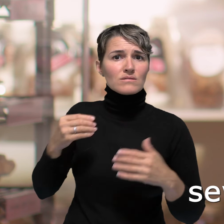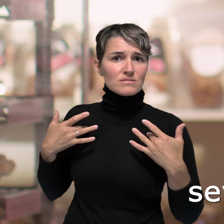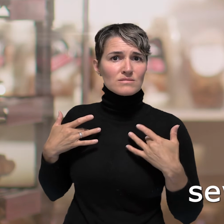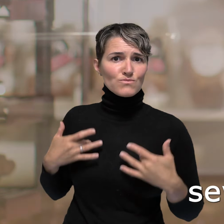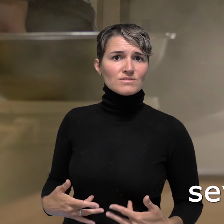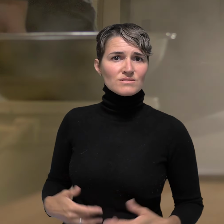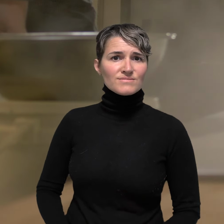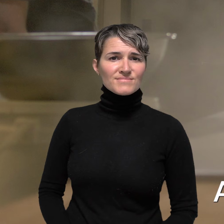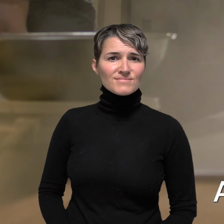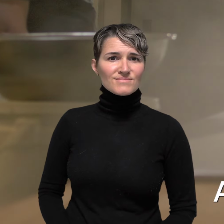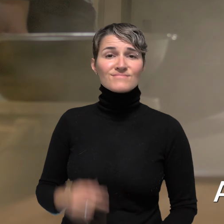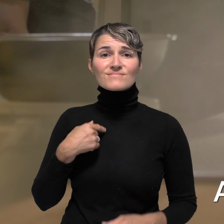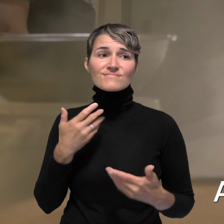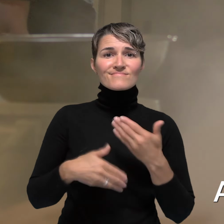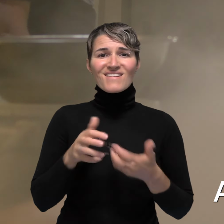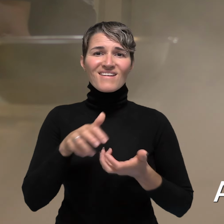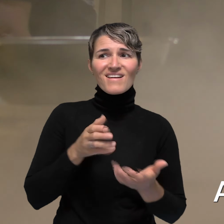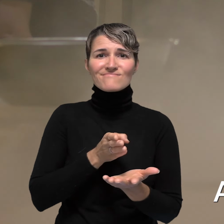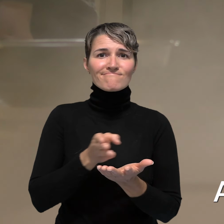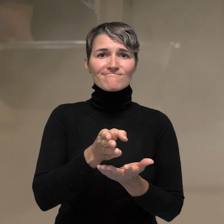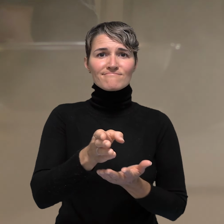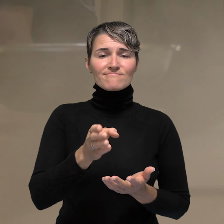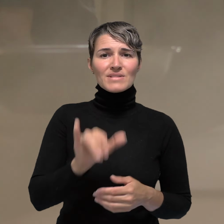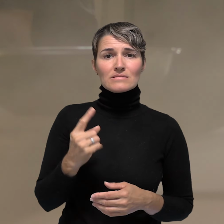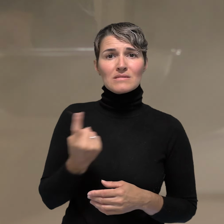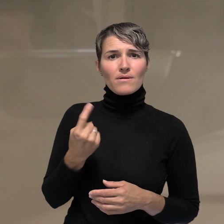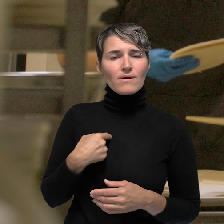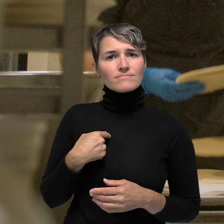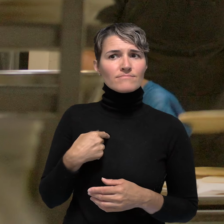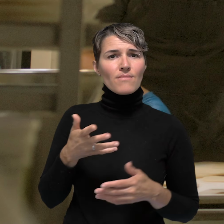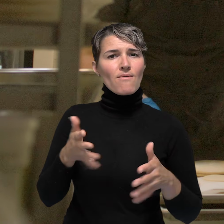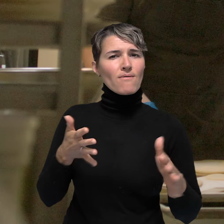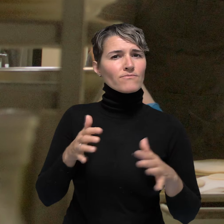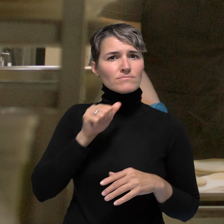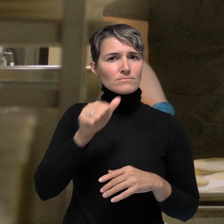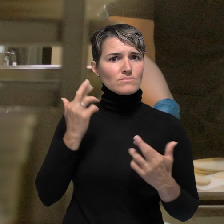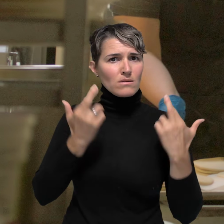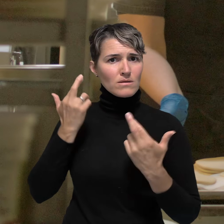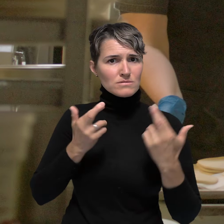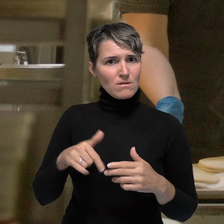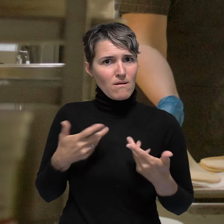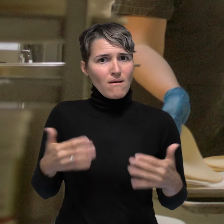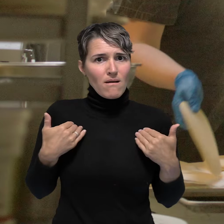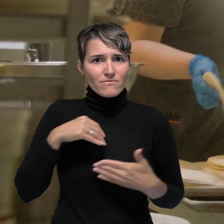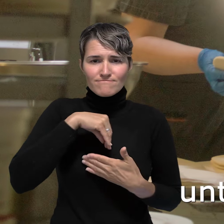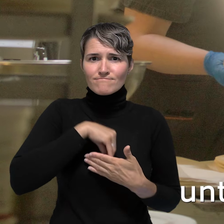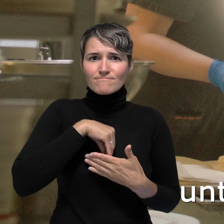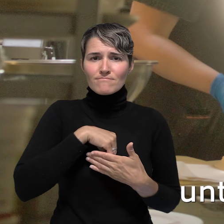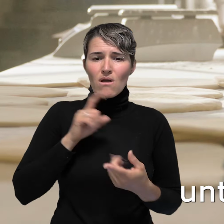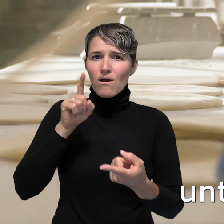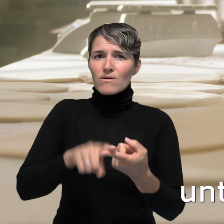anxiety and depression. As I laugh through that, it's something that I kind of didn't realize I